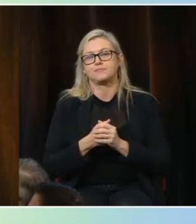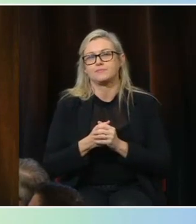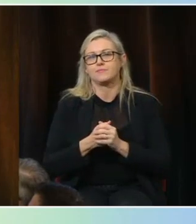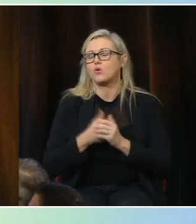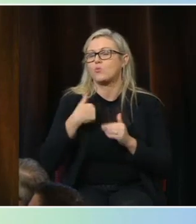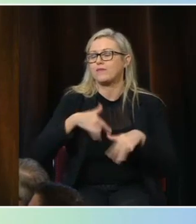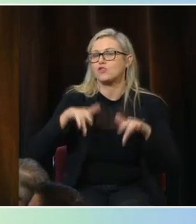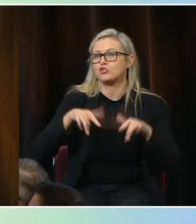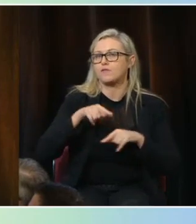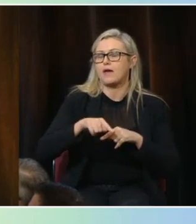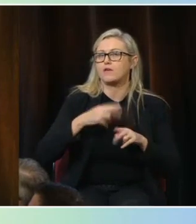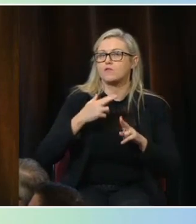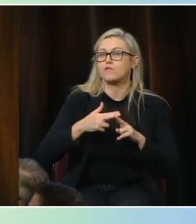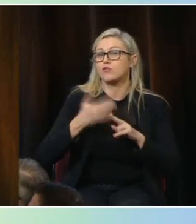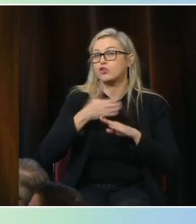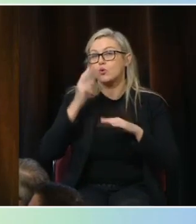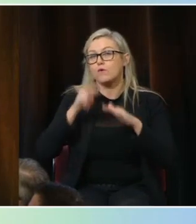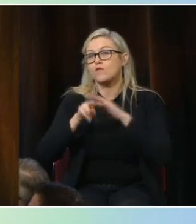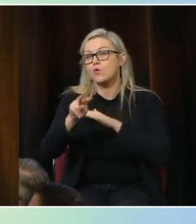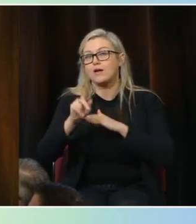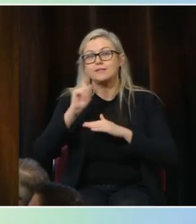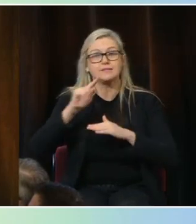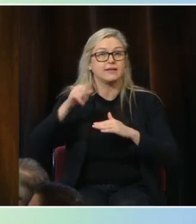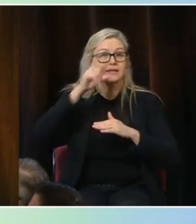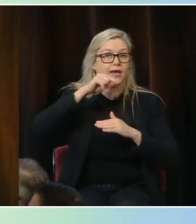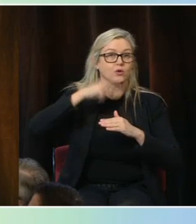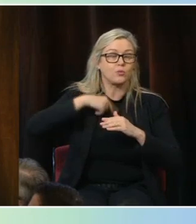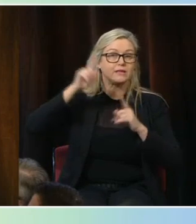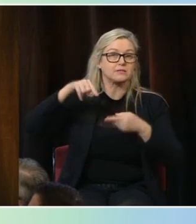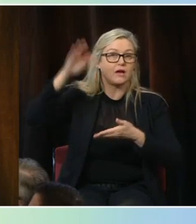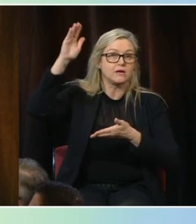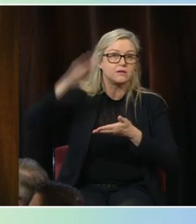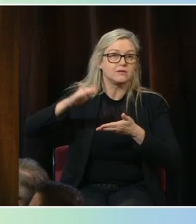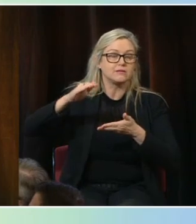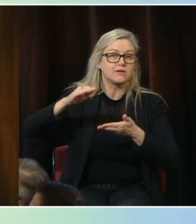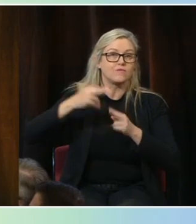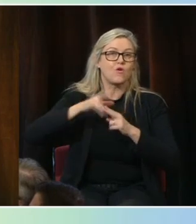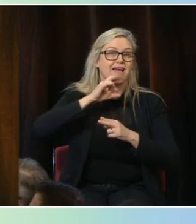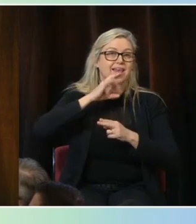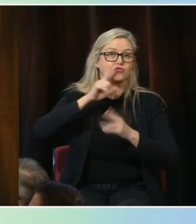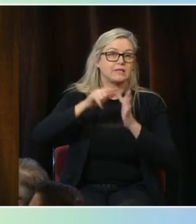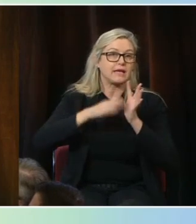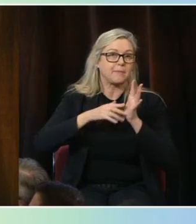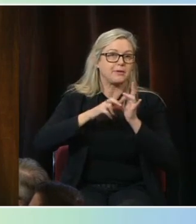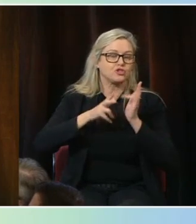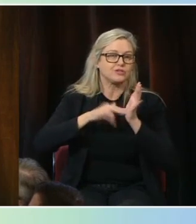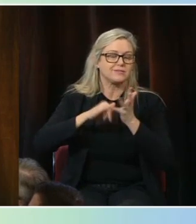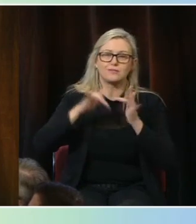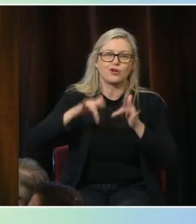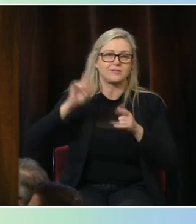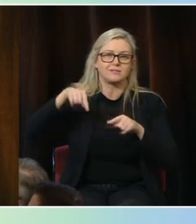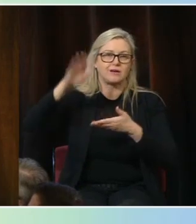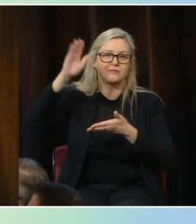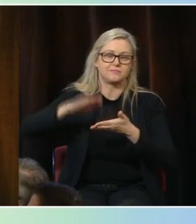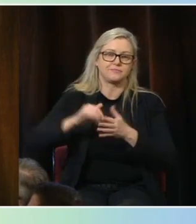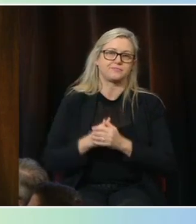indeed the latest forecasts suggests we had yet to shift the dial Beyond electricity emissions the scale and pace of